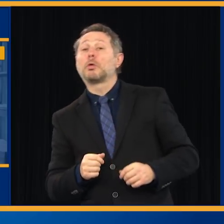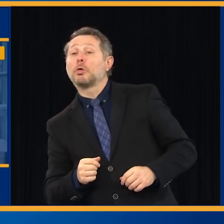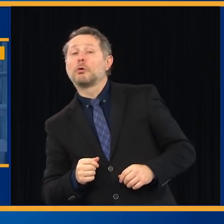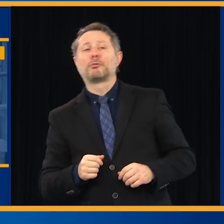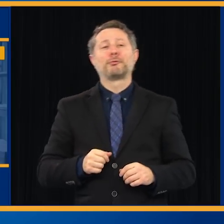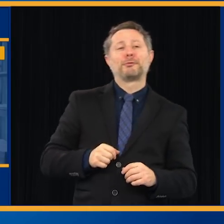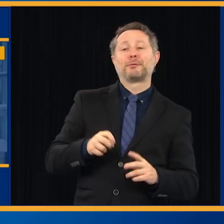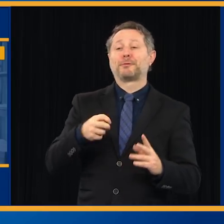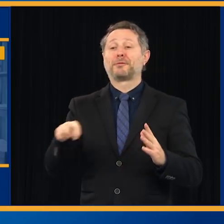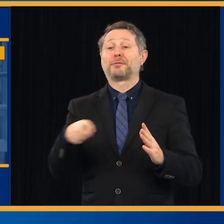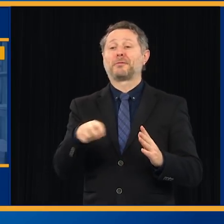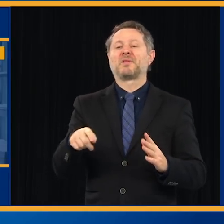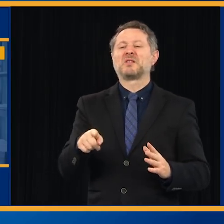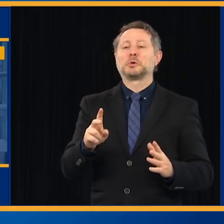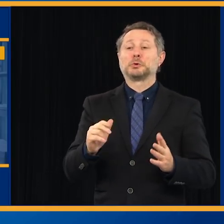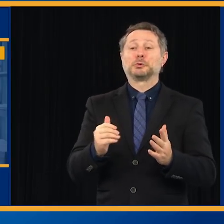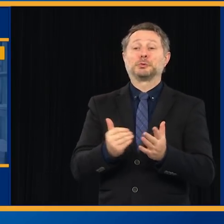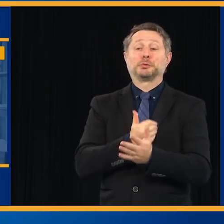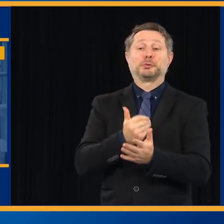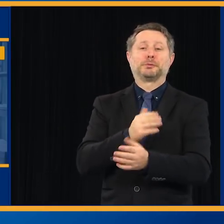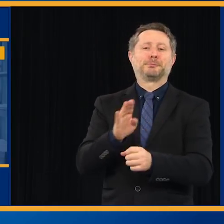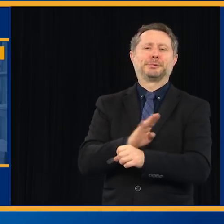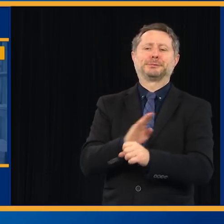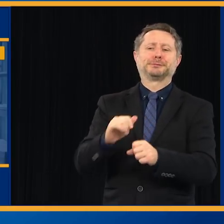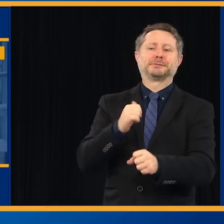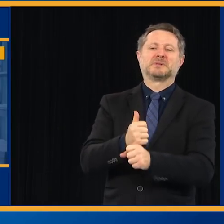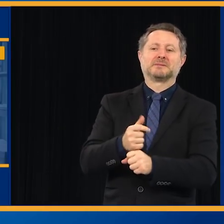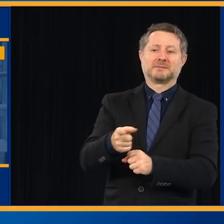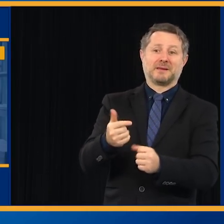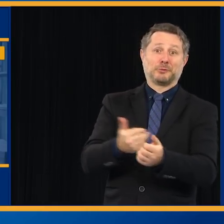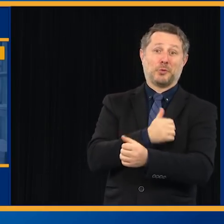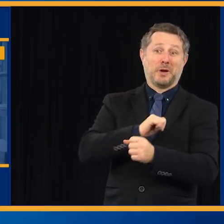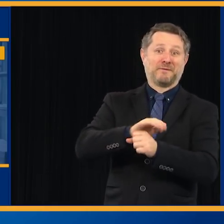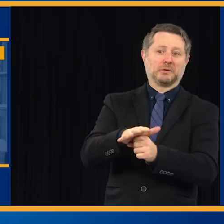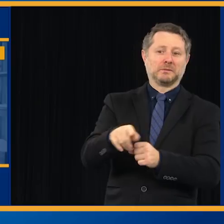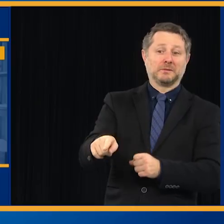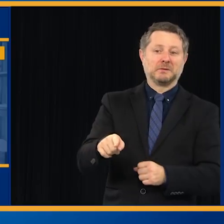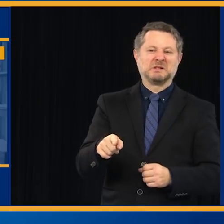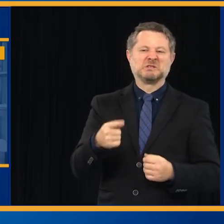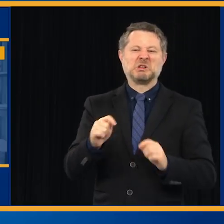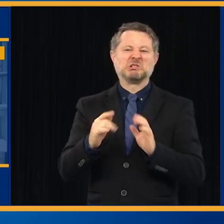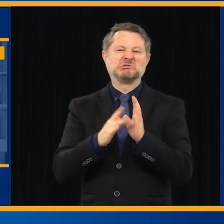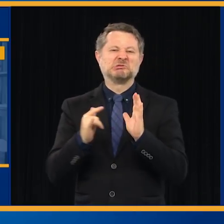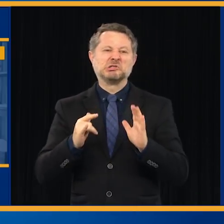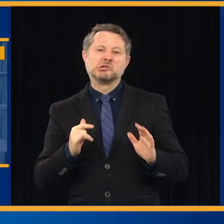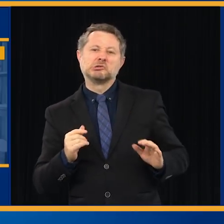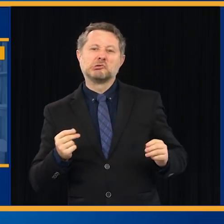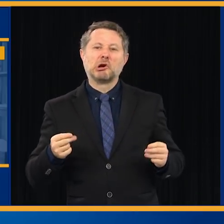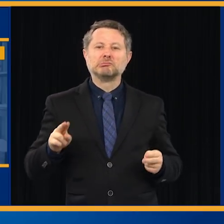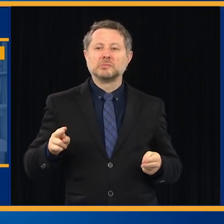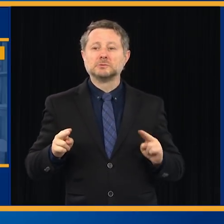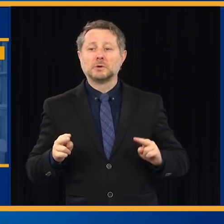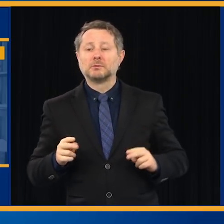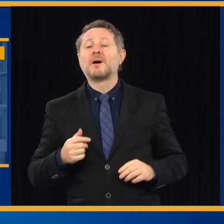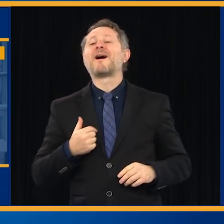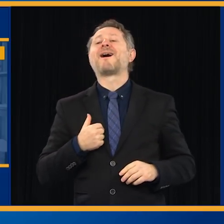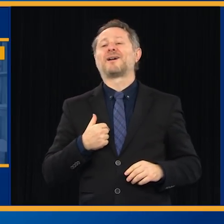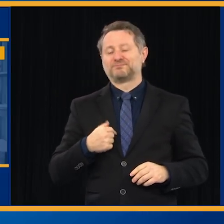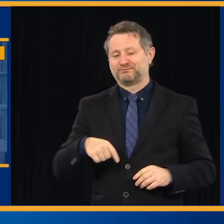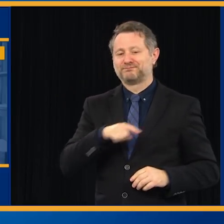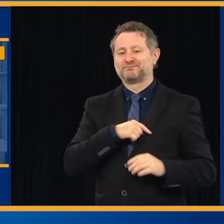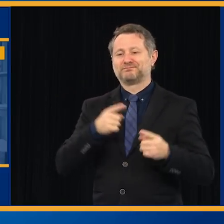started businesses in the middle of this pandemic because they saw an opportunity. So let's compare notes among the states to find